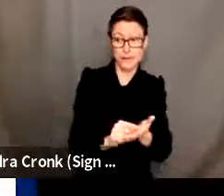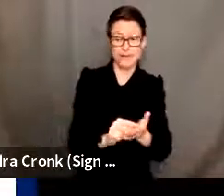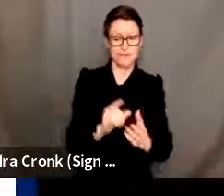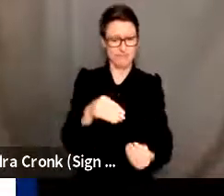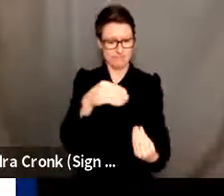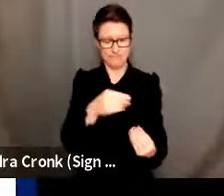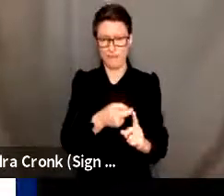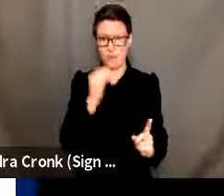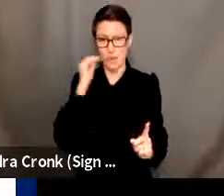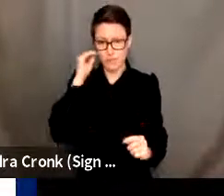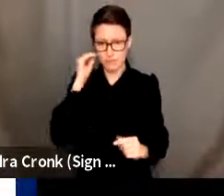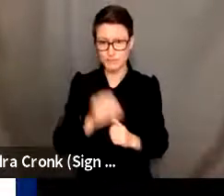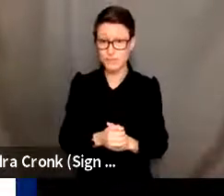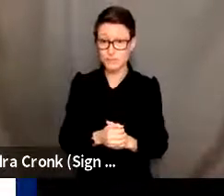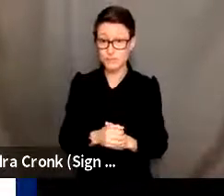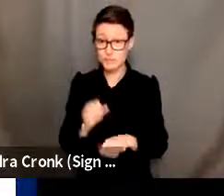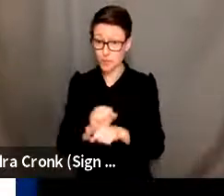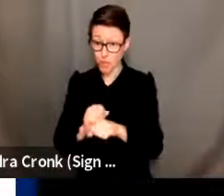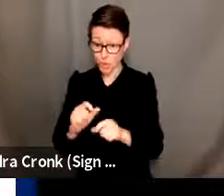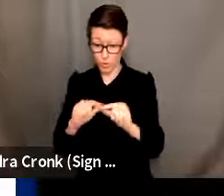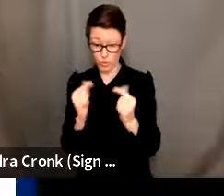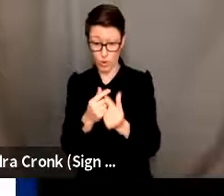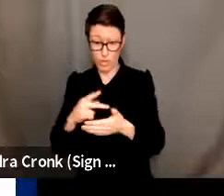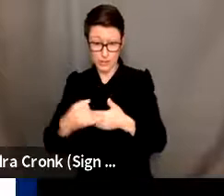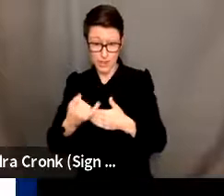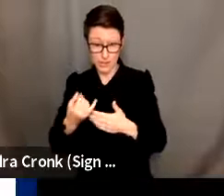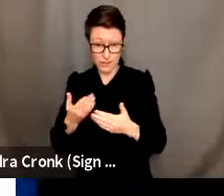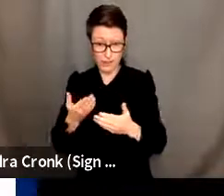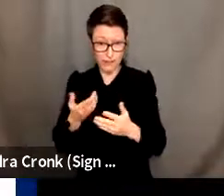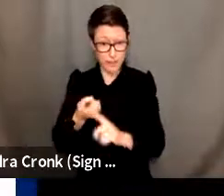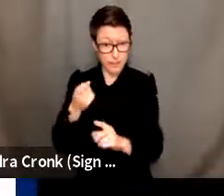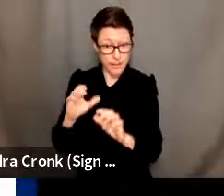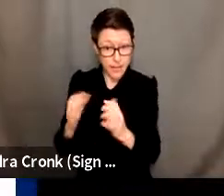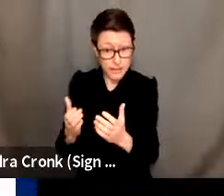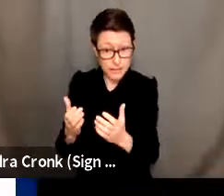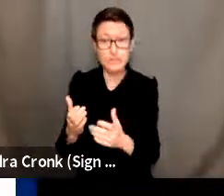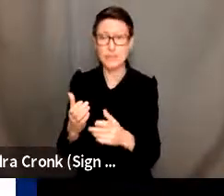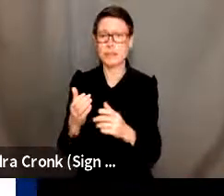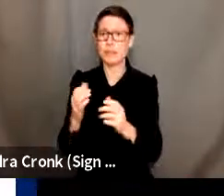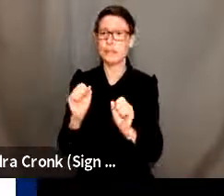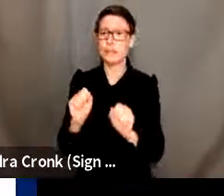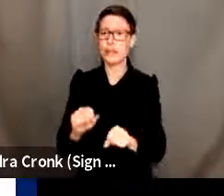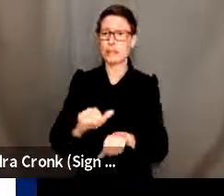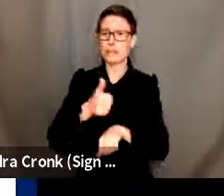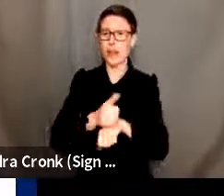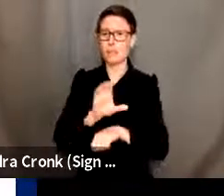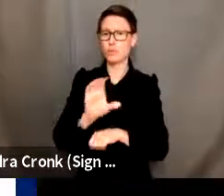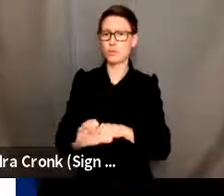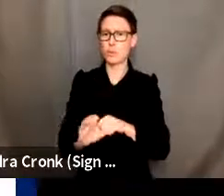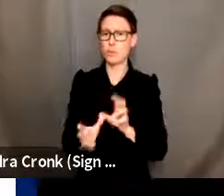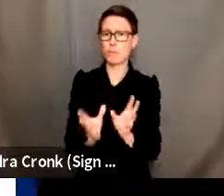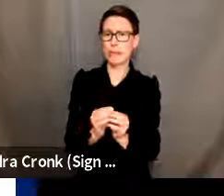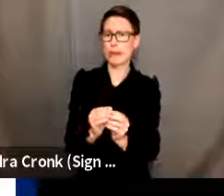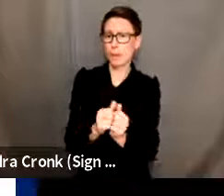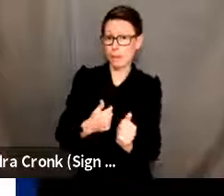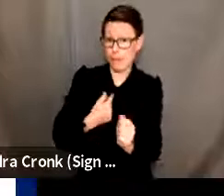project for a class, you'll also have the opportunity to have Zoom meetings with me to help set goals and to get your project on its